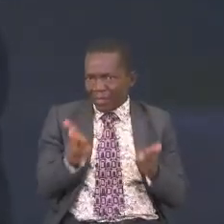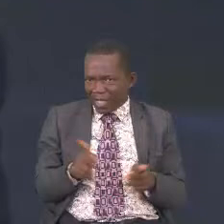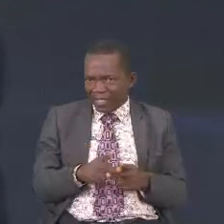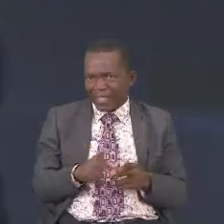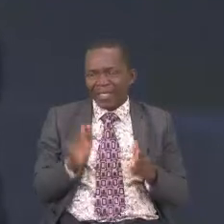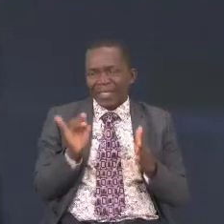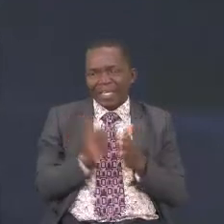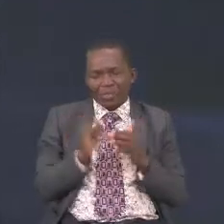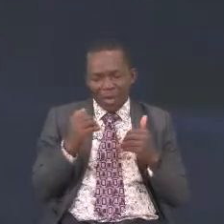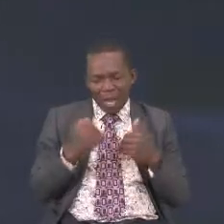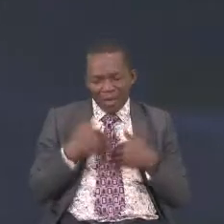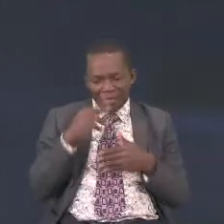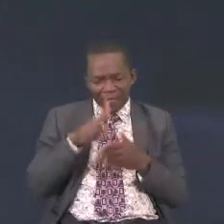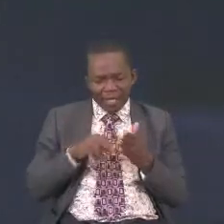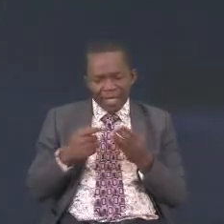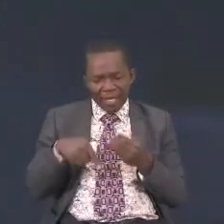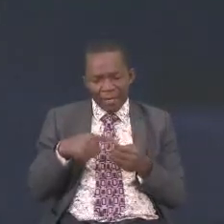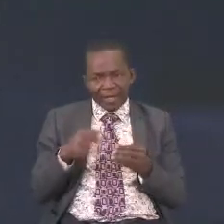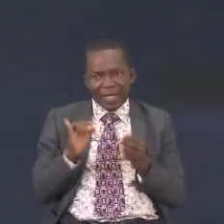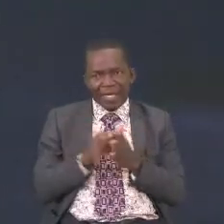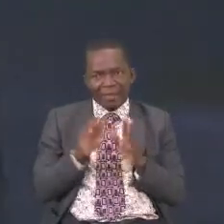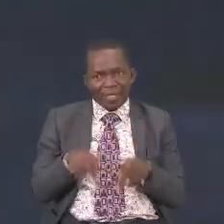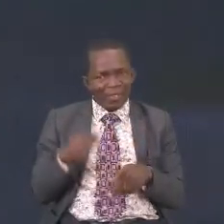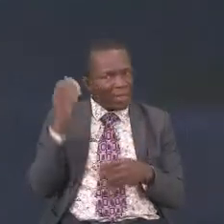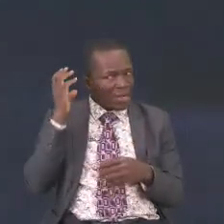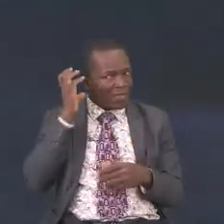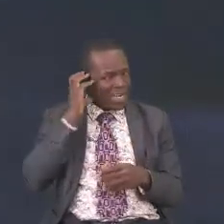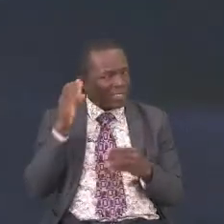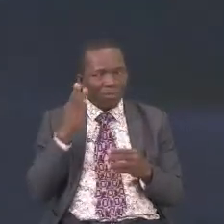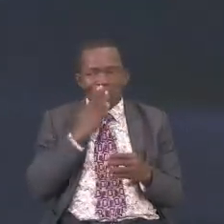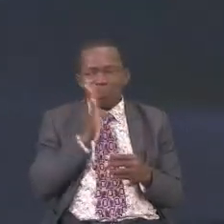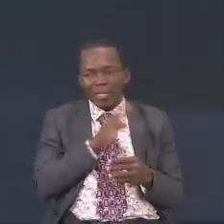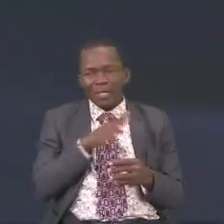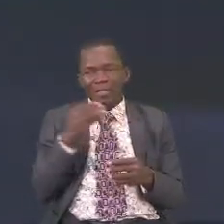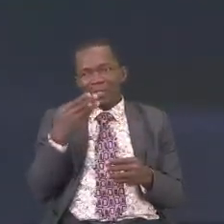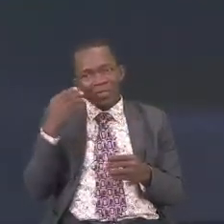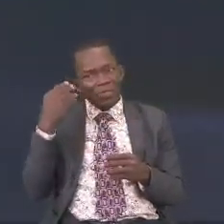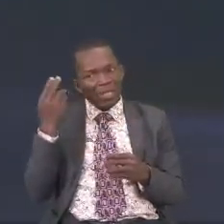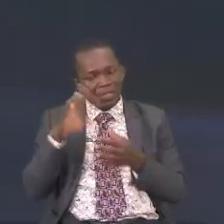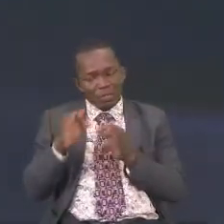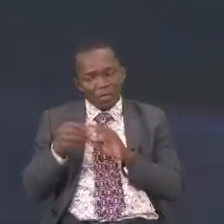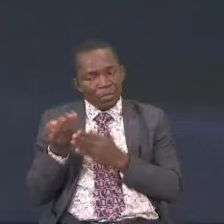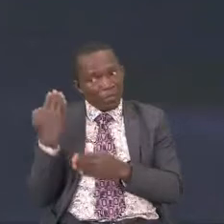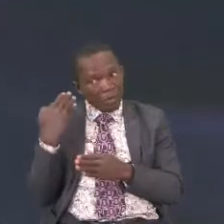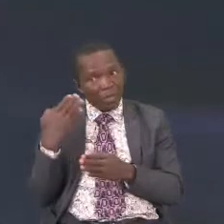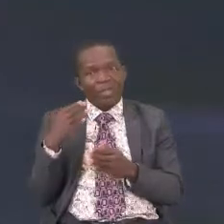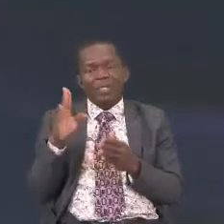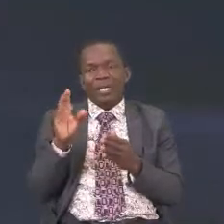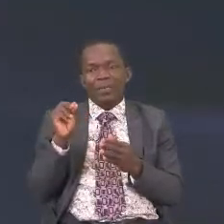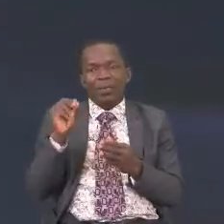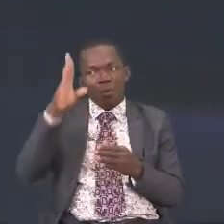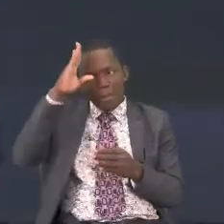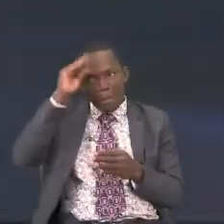been reading about, that place you've been hearing stories about, you'll go there and no man shall